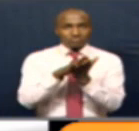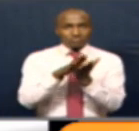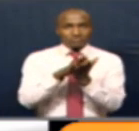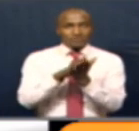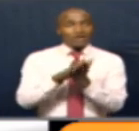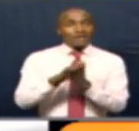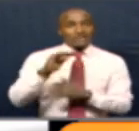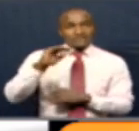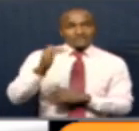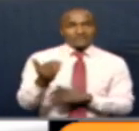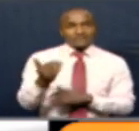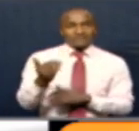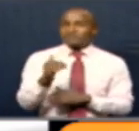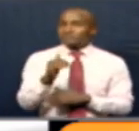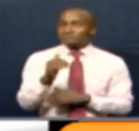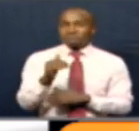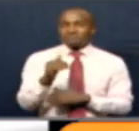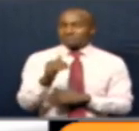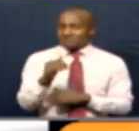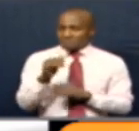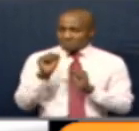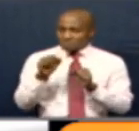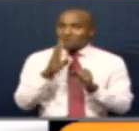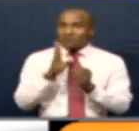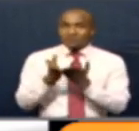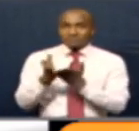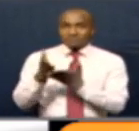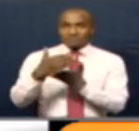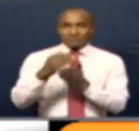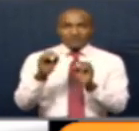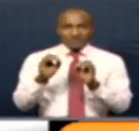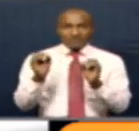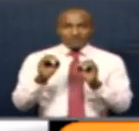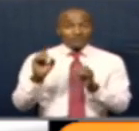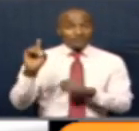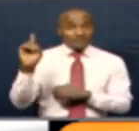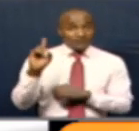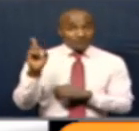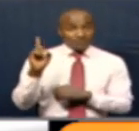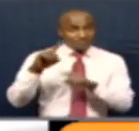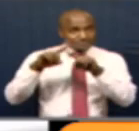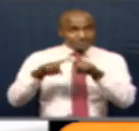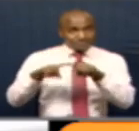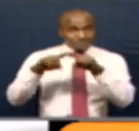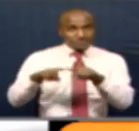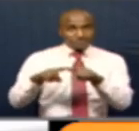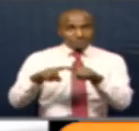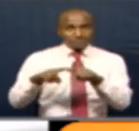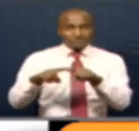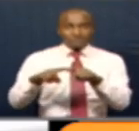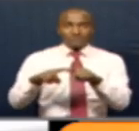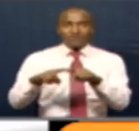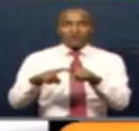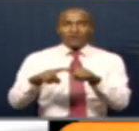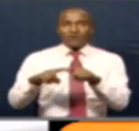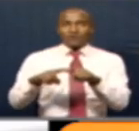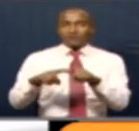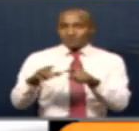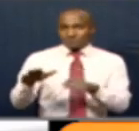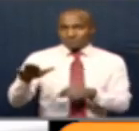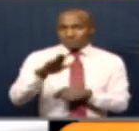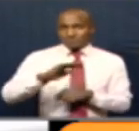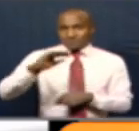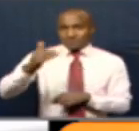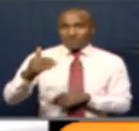city is not quite designed for water harvesting. As I said, Nairobi relies on its existence on the metropolitan zone.